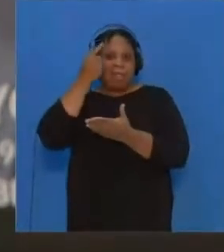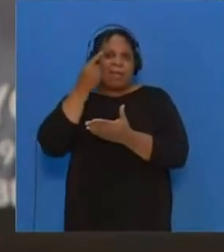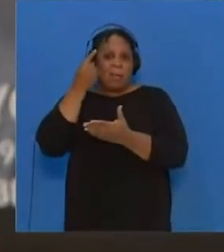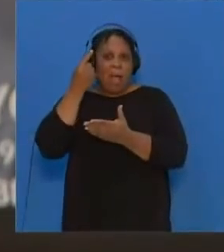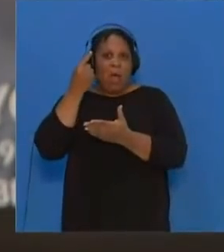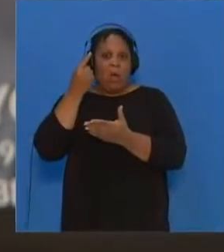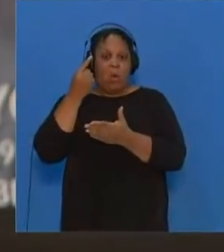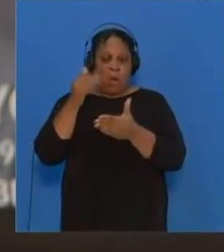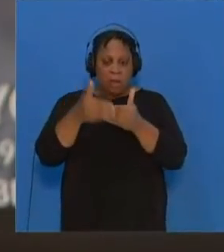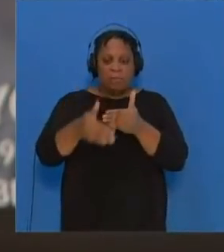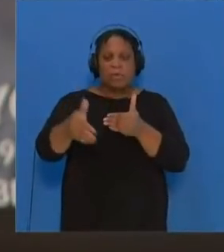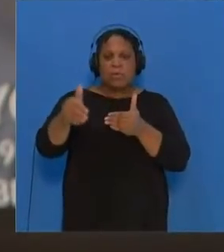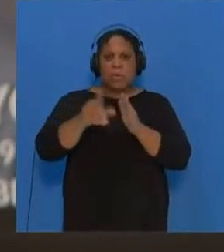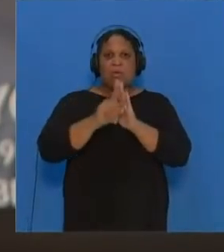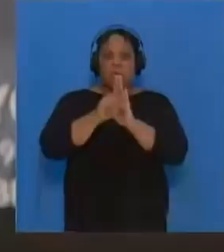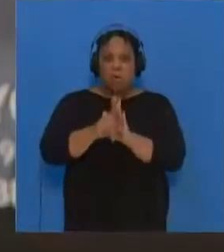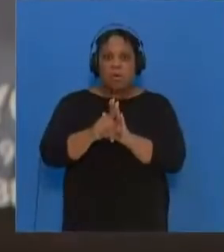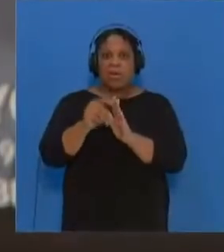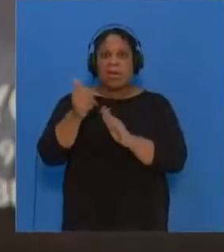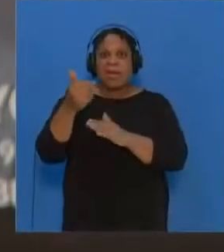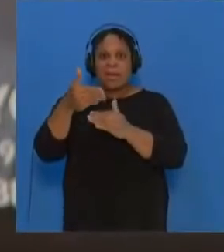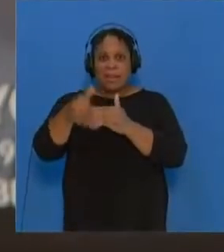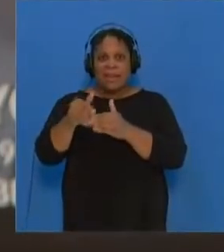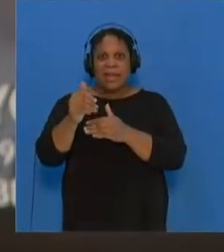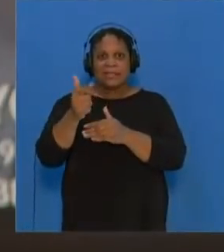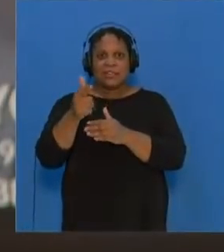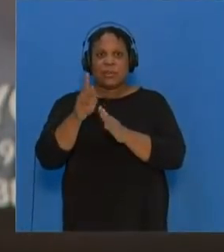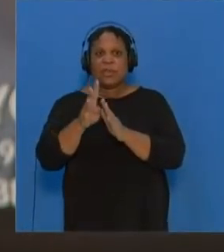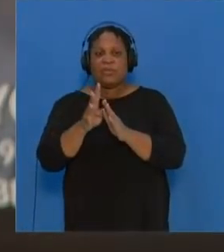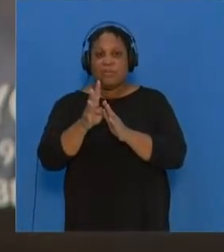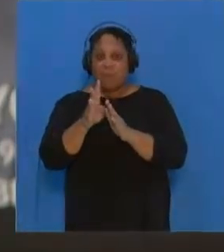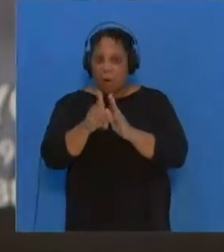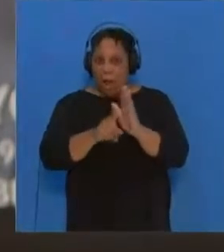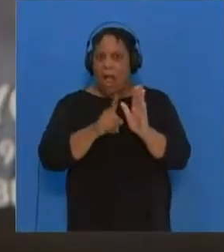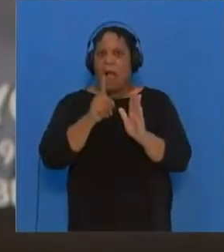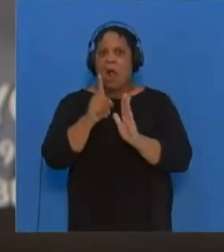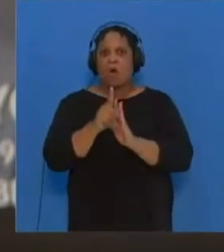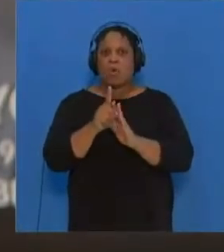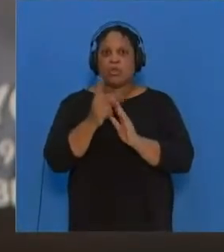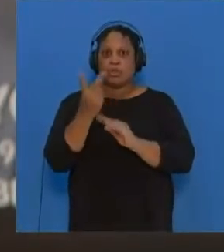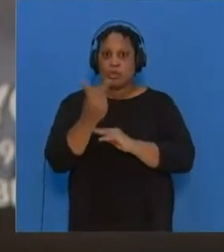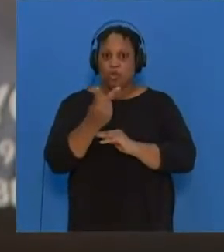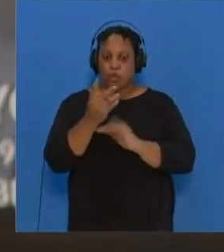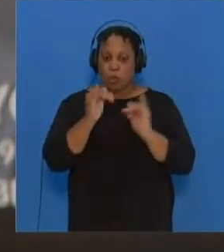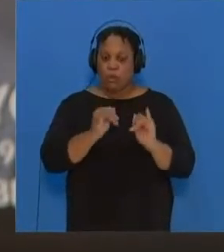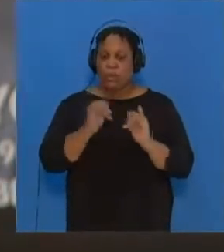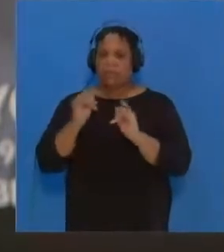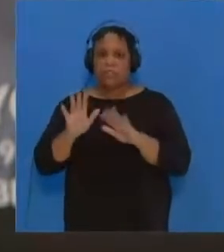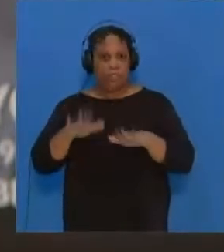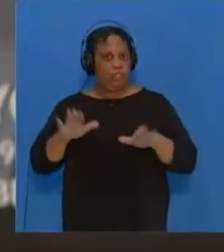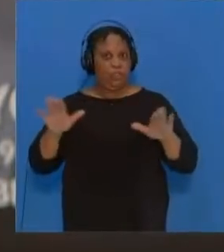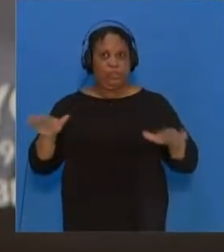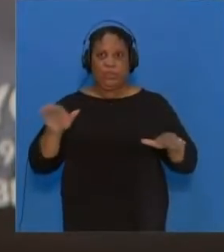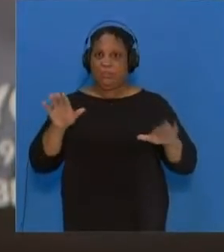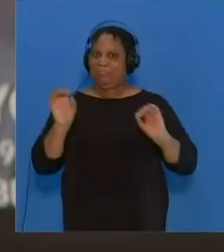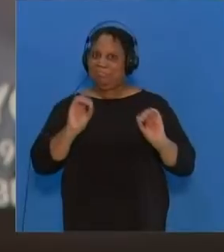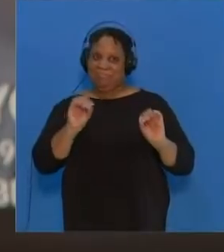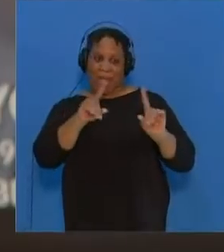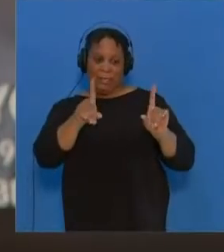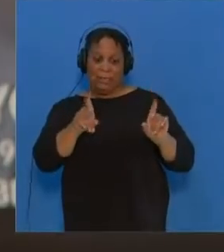moment and going forward in the next 24 hours. 2 individual children who are not